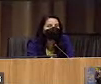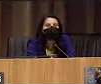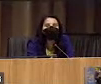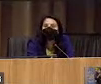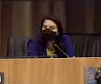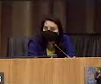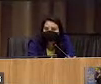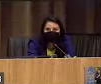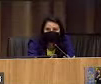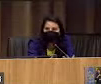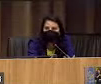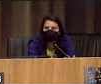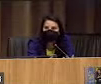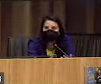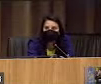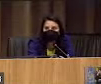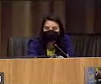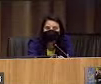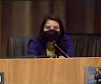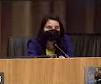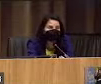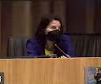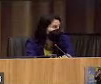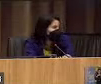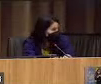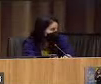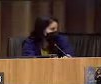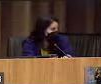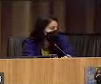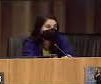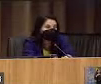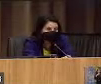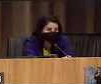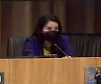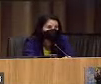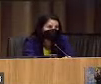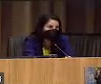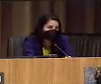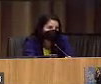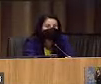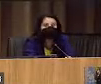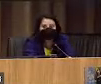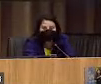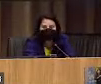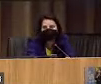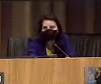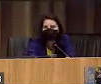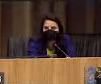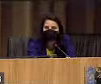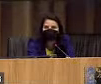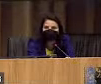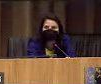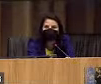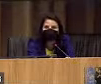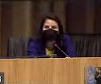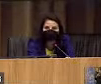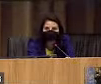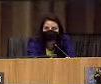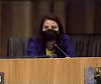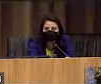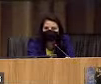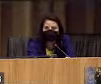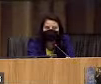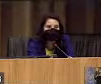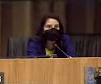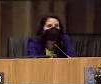up on the cases for COVID-19. So even the patients that were notified by CVEP, they are